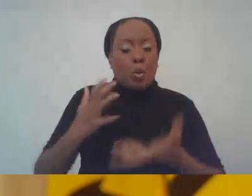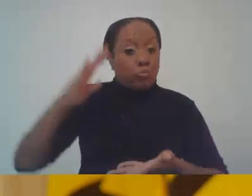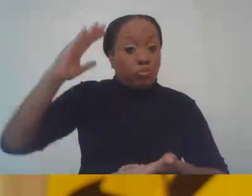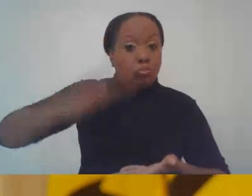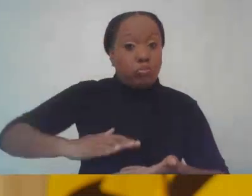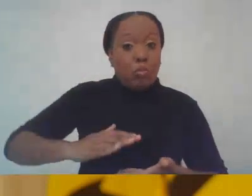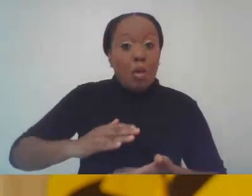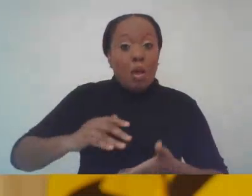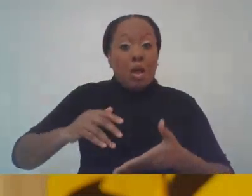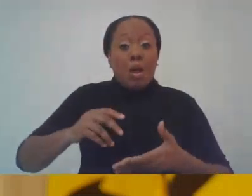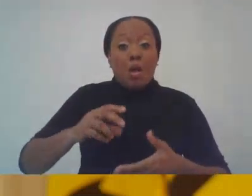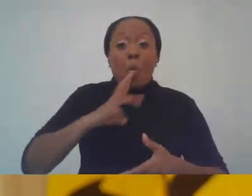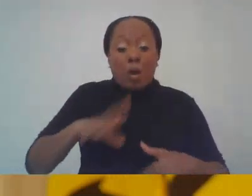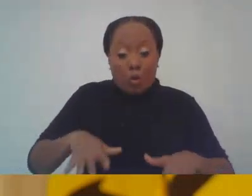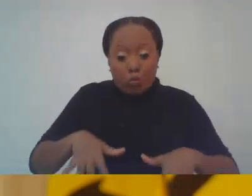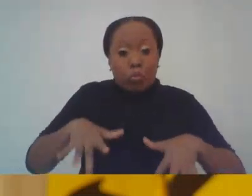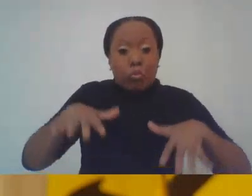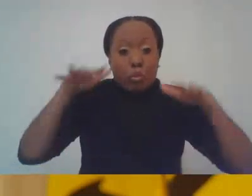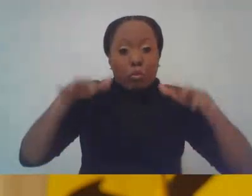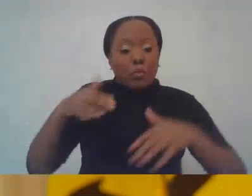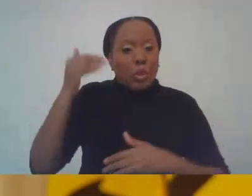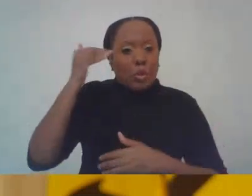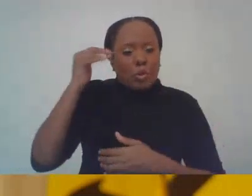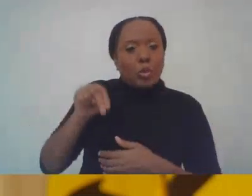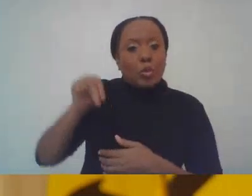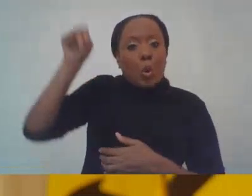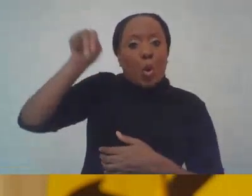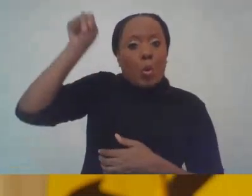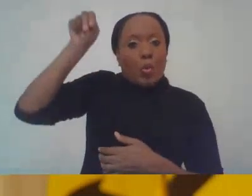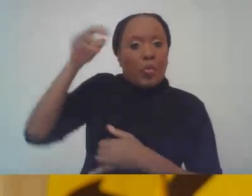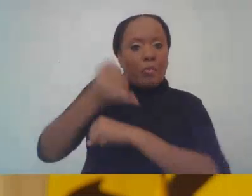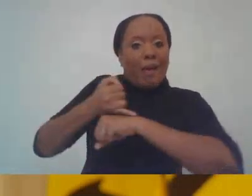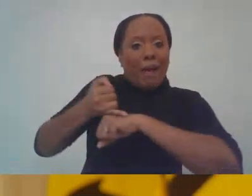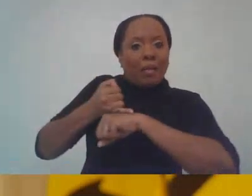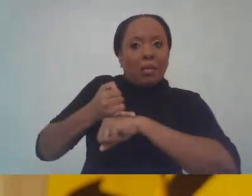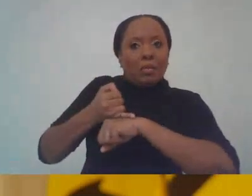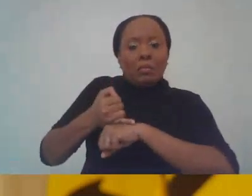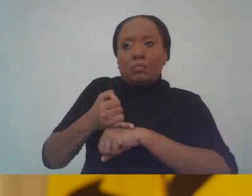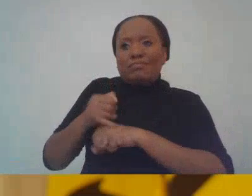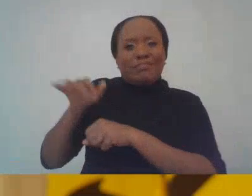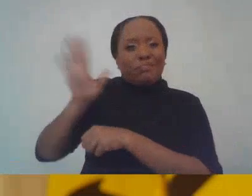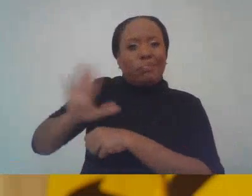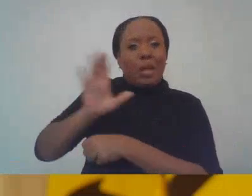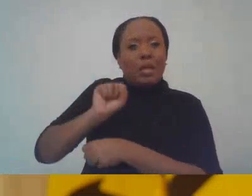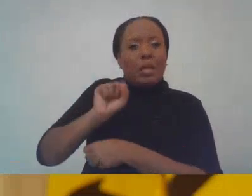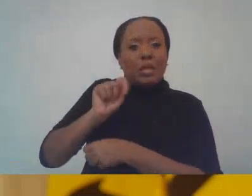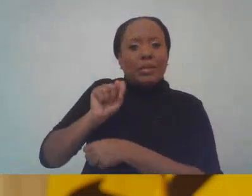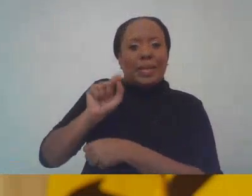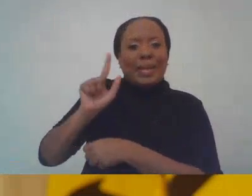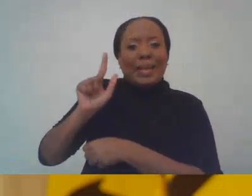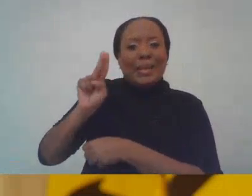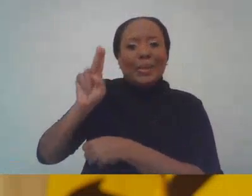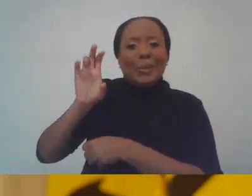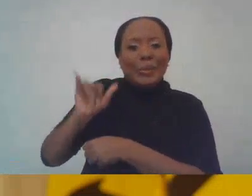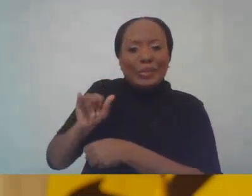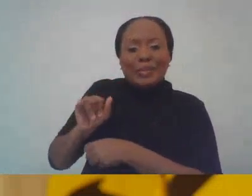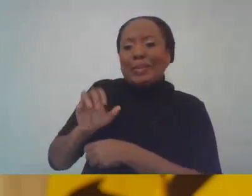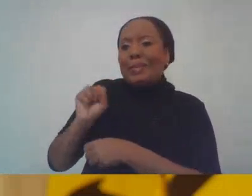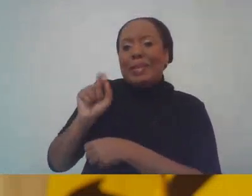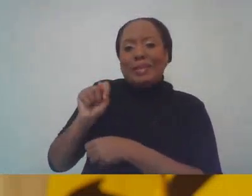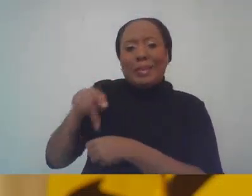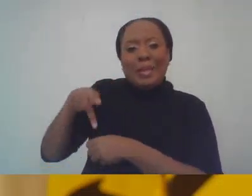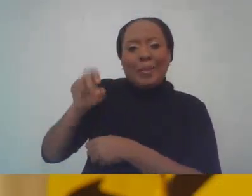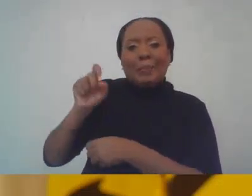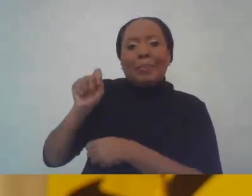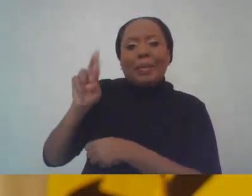flood-prone areas, particularly in the north where the system is intending to pass. And we have also put systems in place to pump off excess